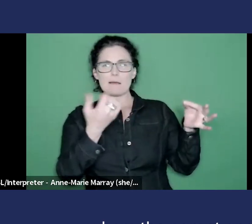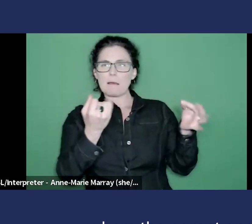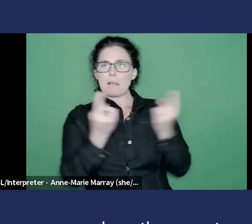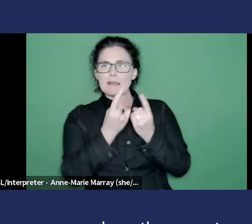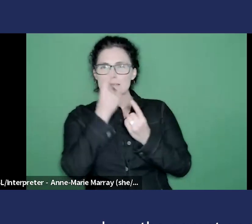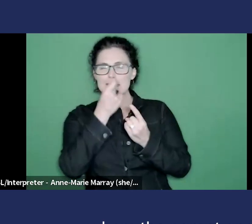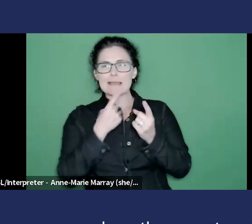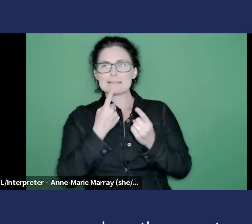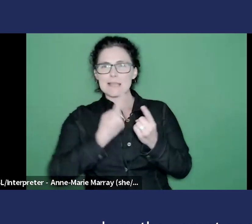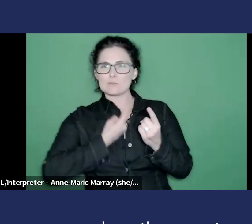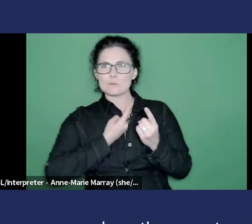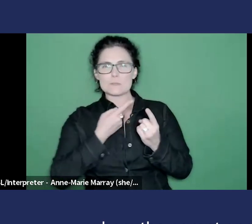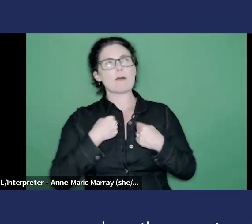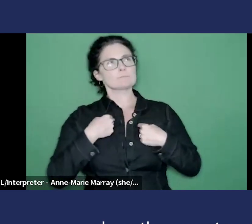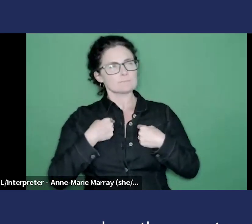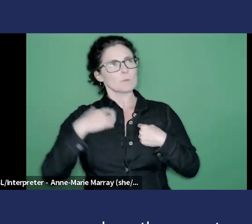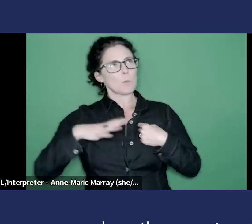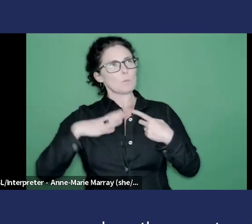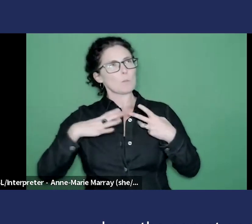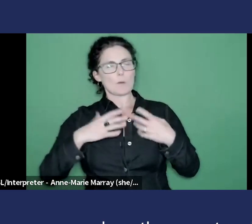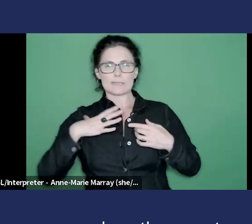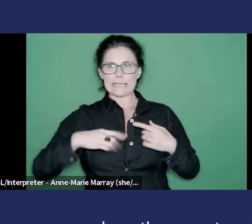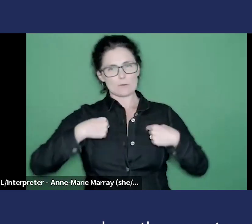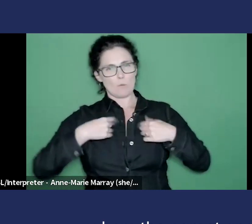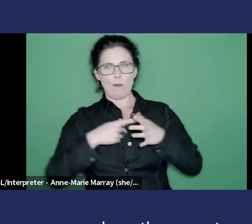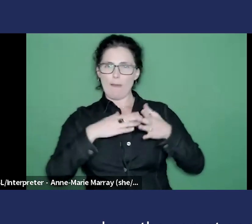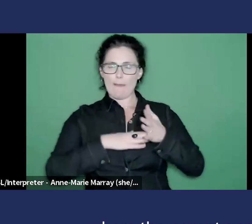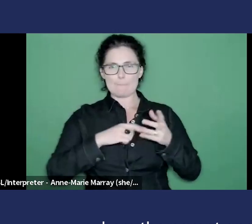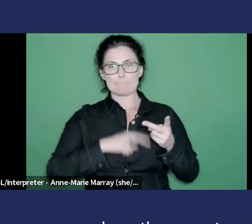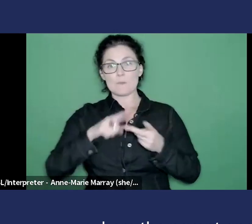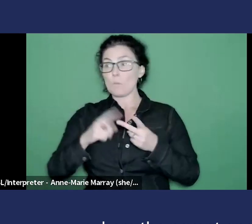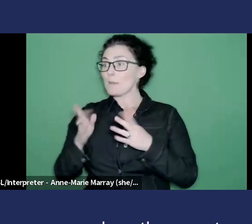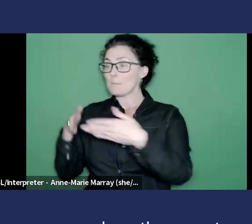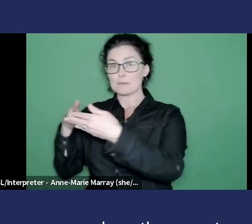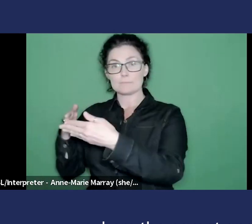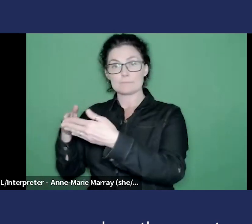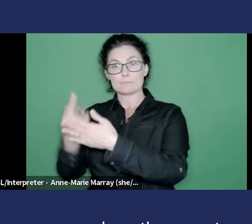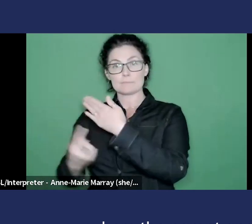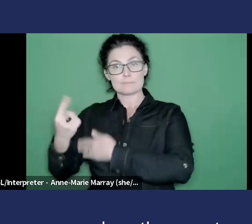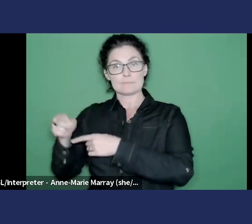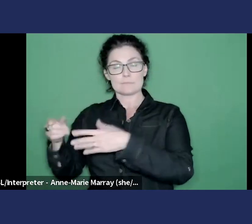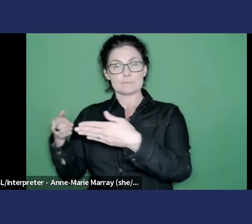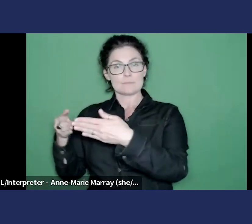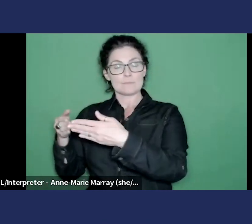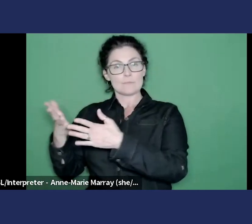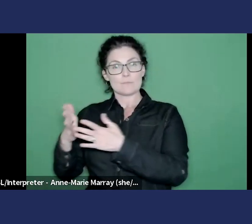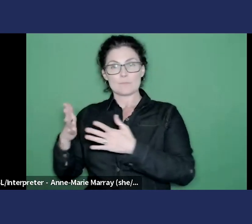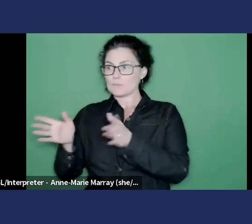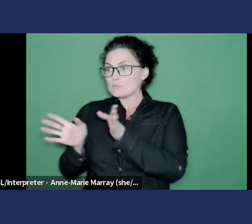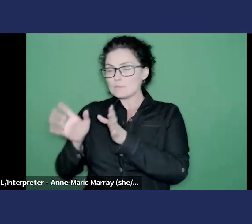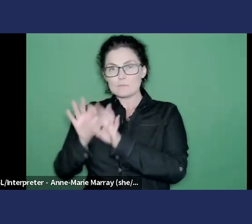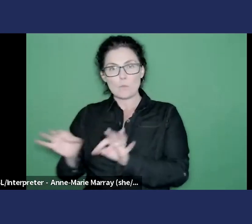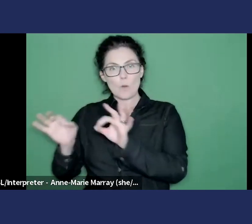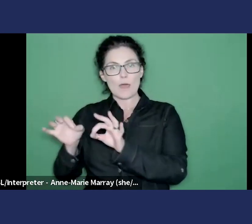where the parent and carer can go, story massage, maybe once a month time. So self-care